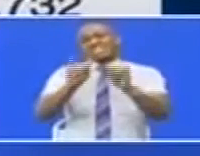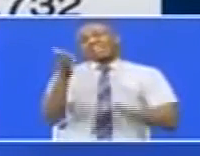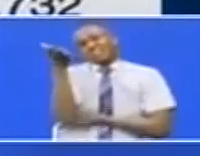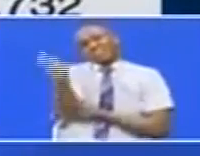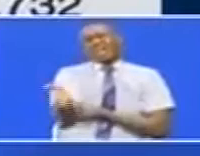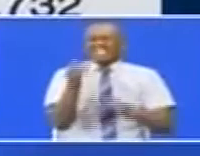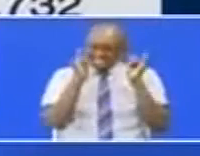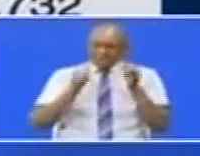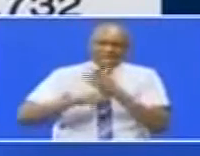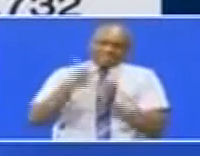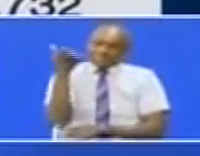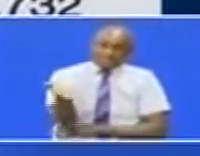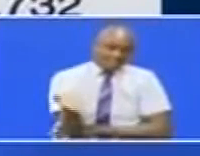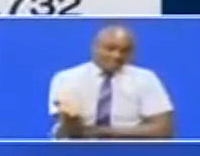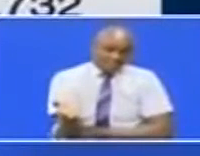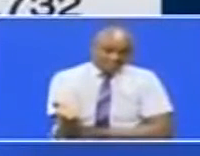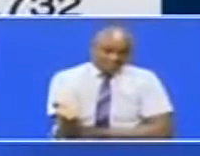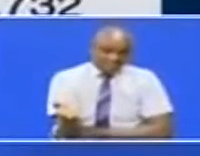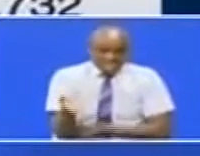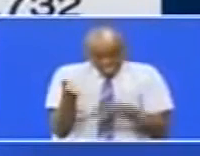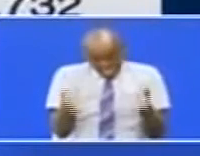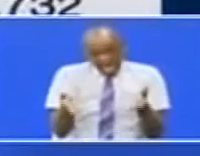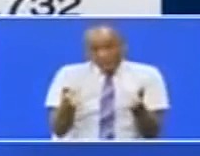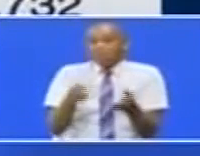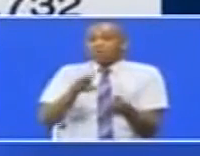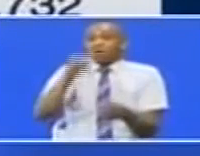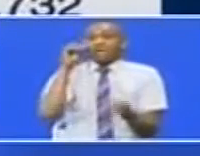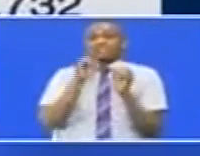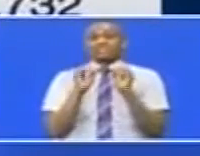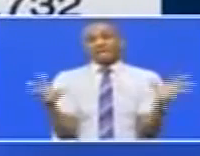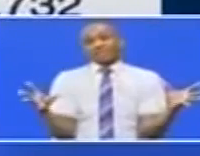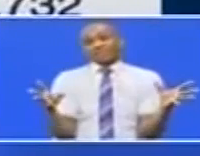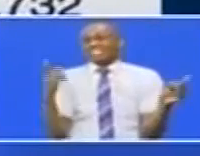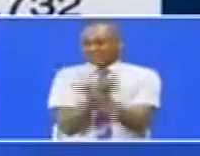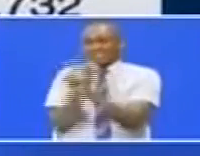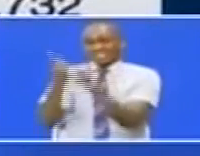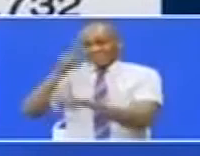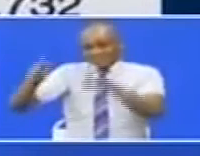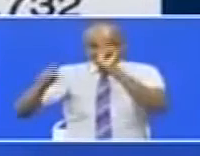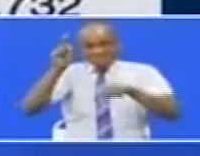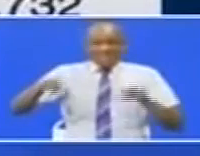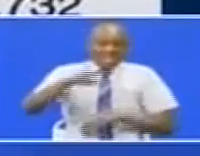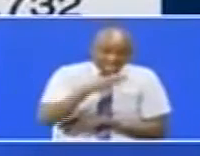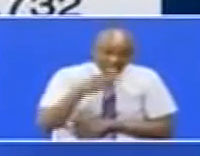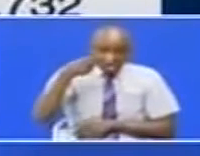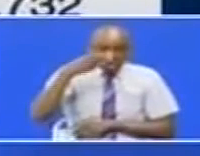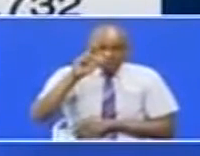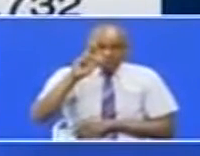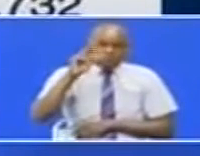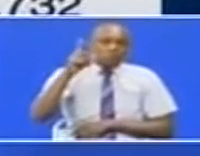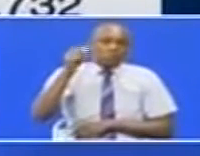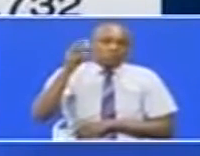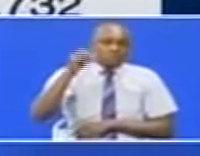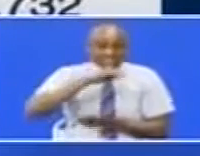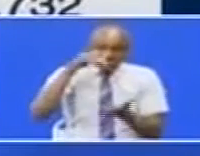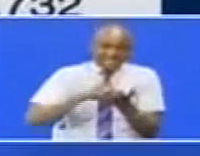400,000 new national identity cards still lie uncollected at various huduma centers and county government